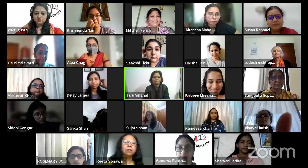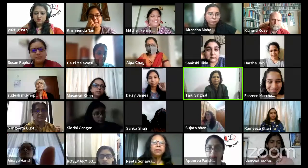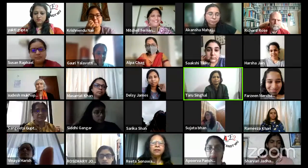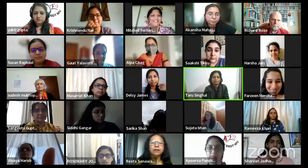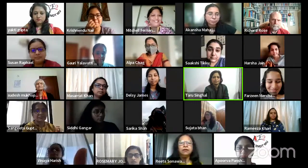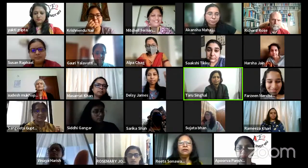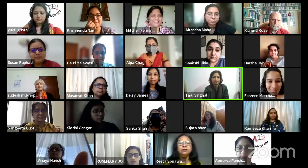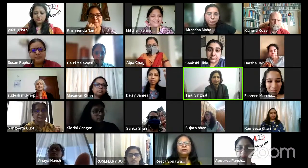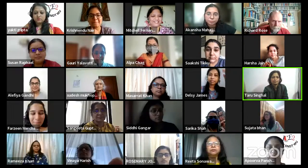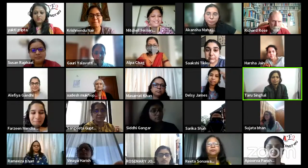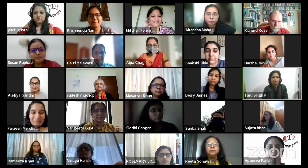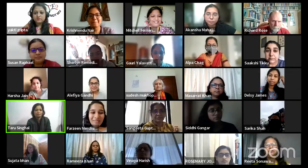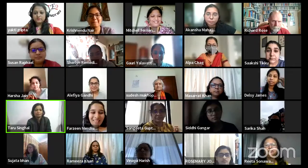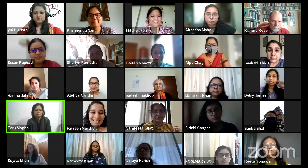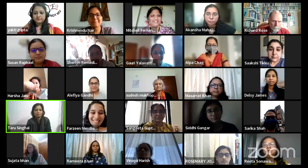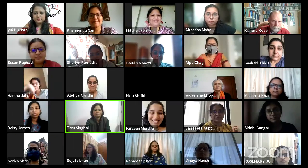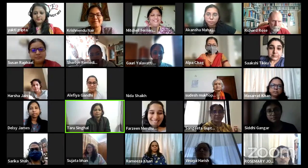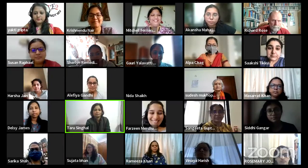lost.